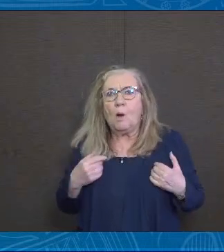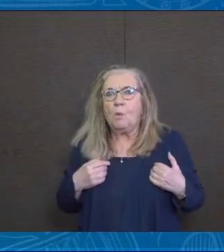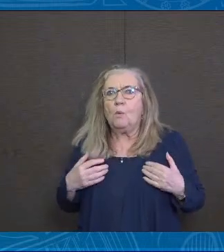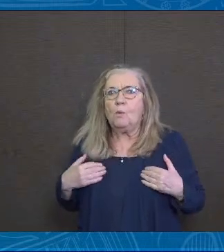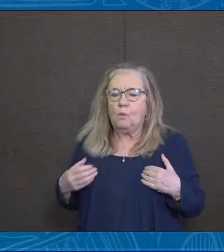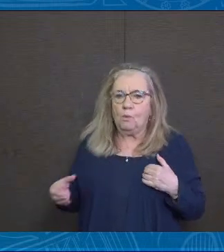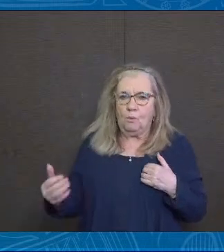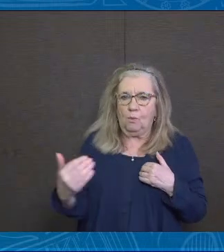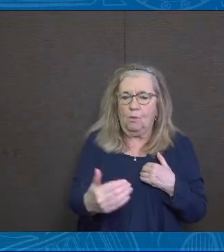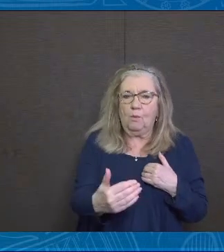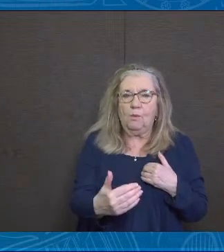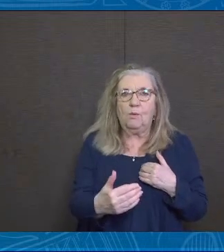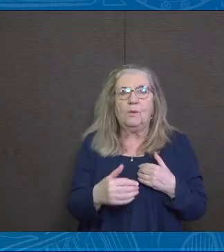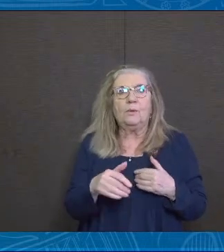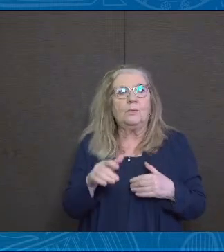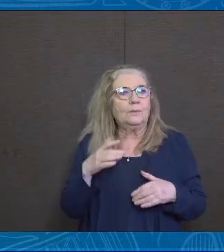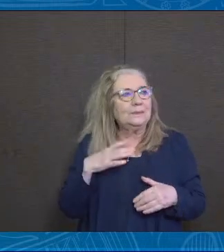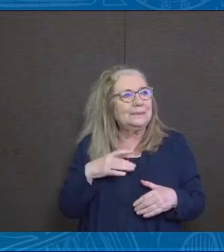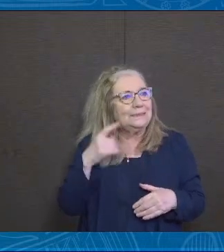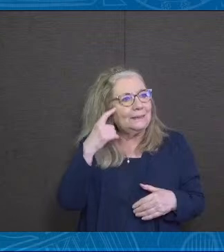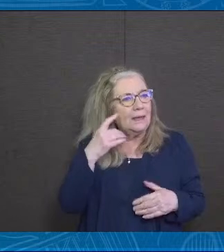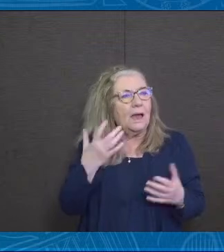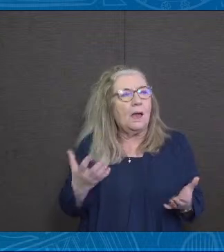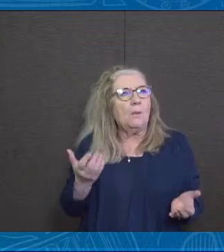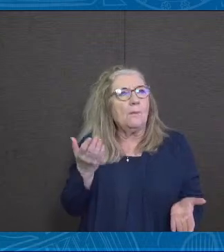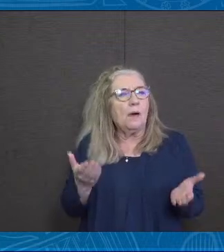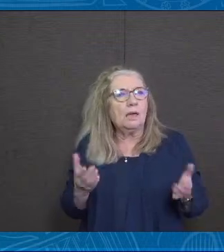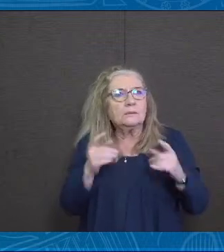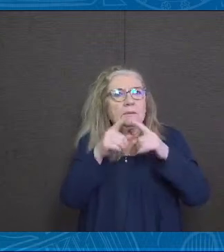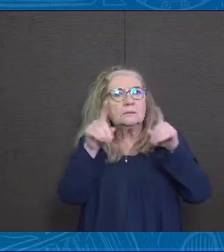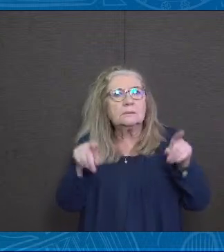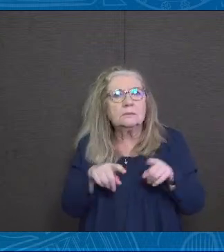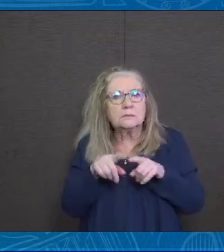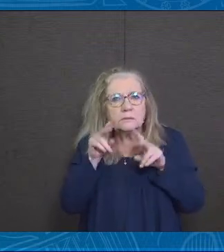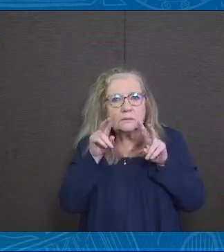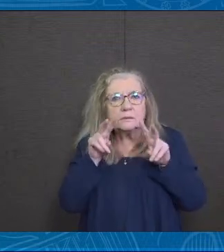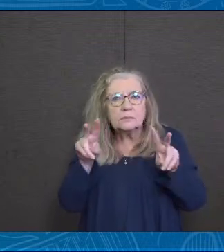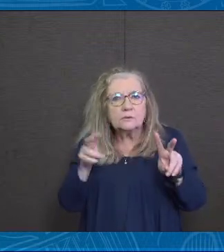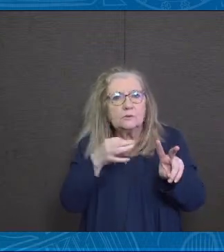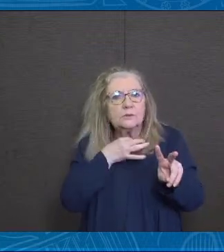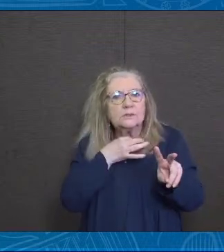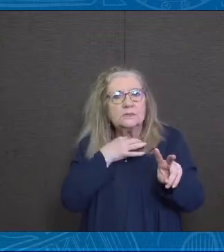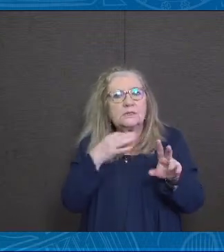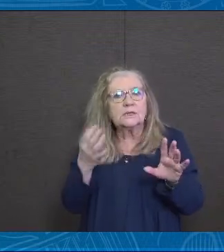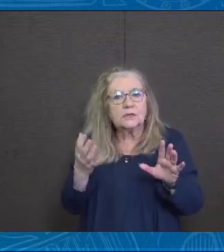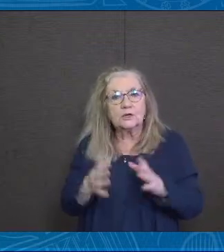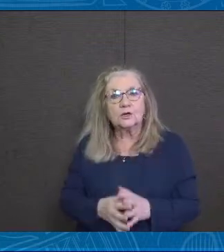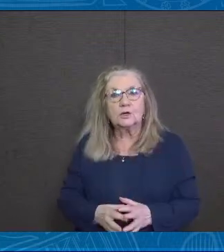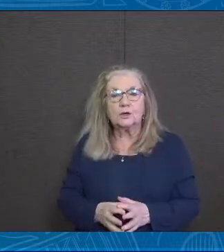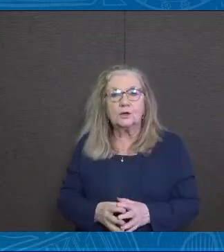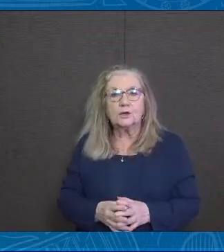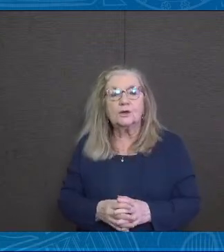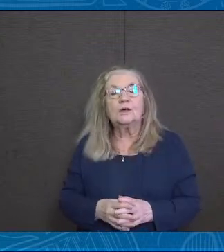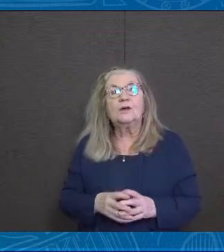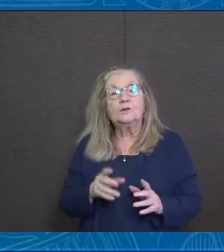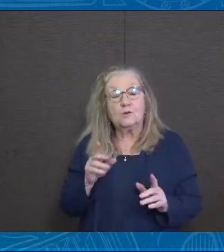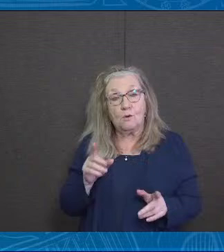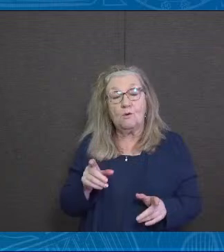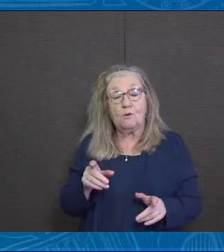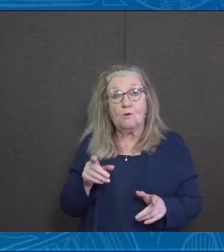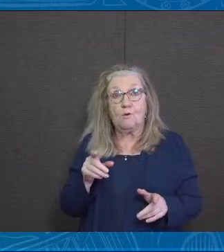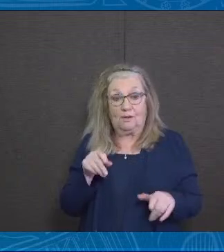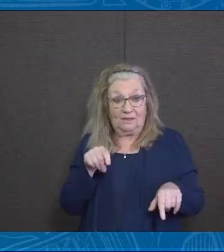see the data and you analyze it, then you actually start to get a picture of the risk there. And I think your last point about the co-benefits of risk-informed development